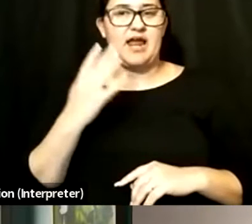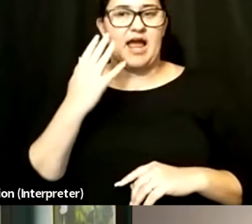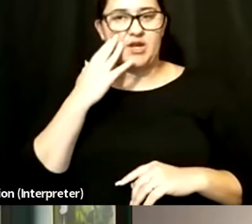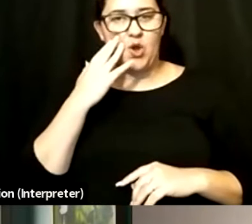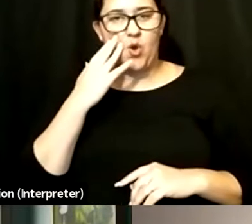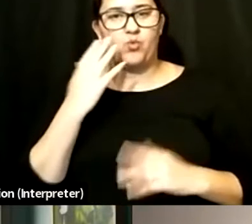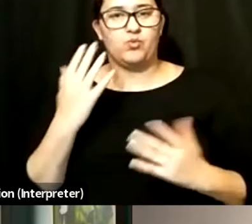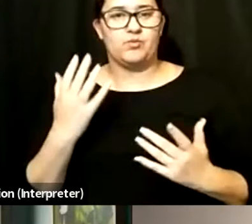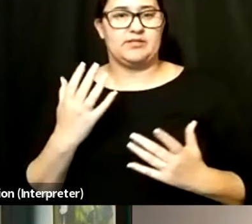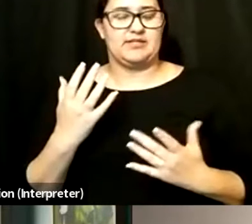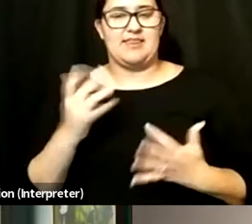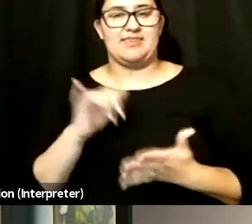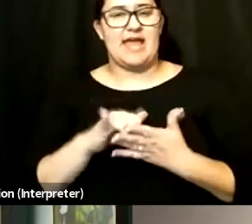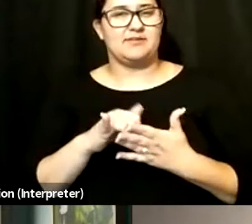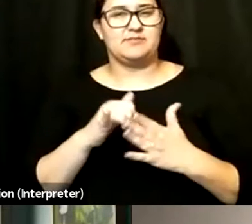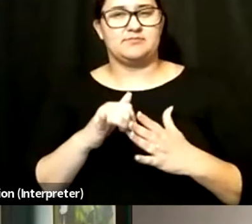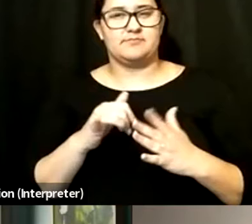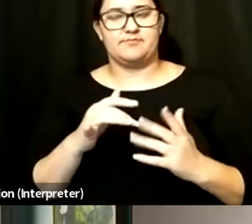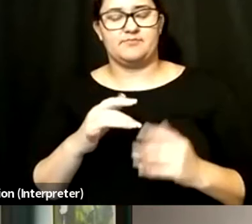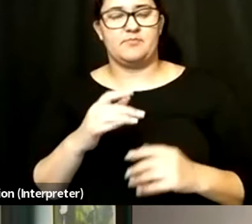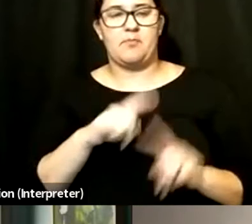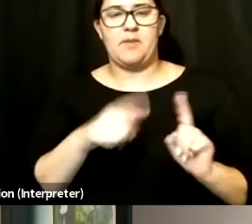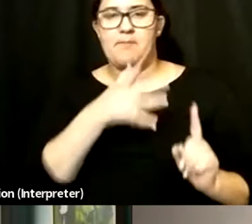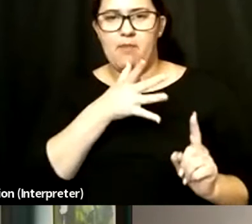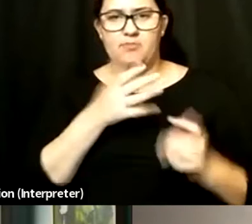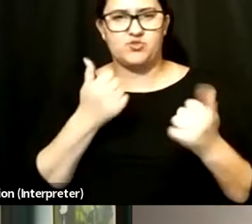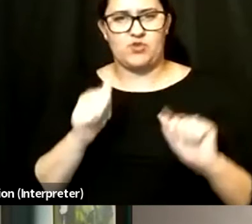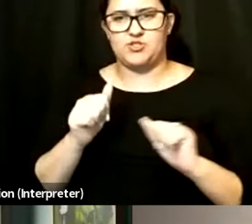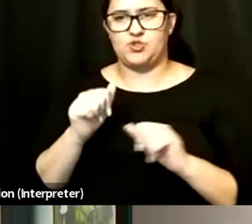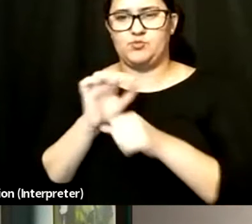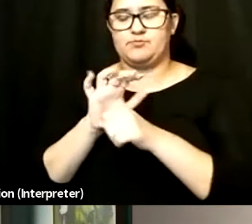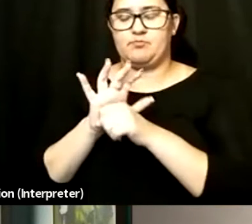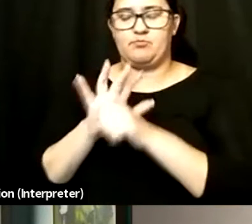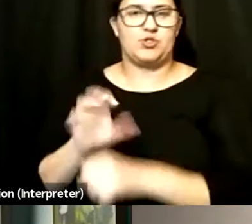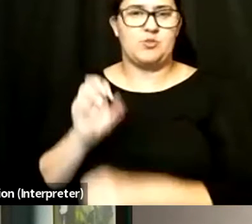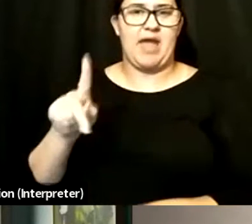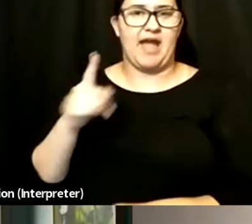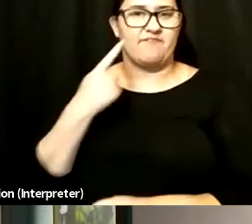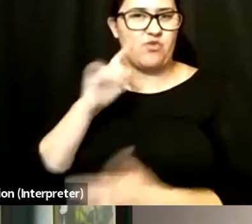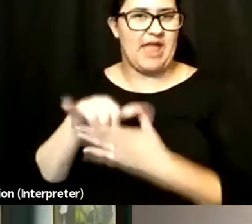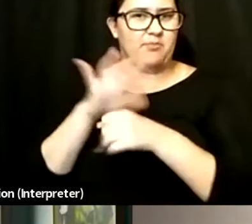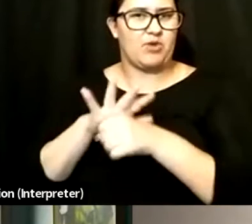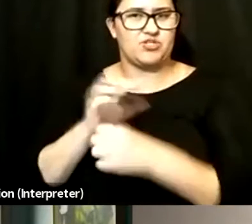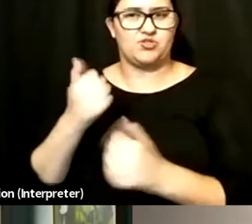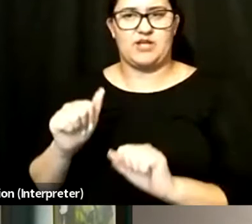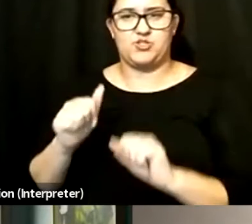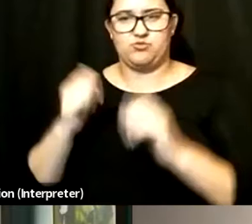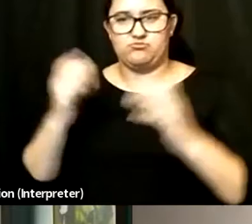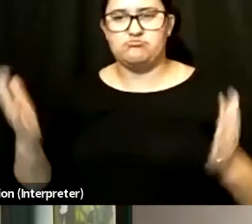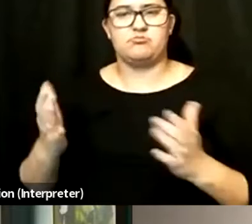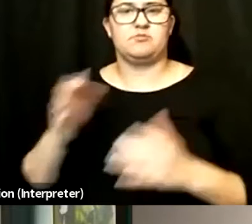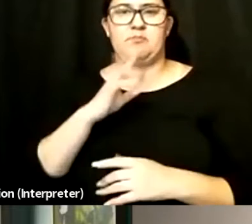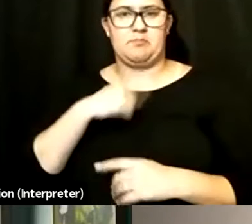that's not talked about a lot, is pushing back on those. I largely see ableism as a collection of lies